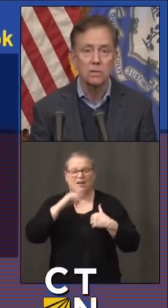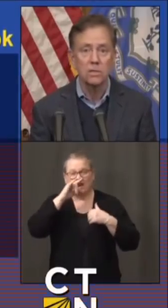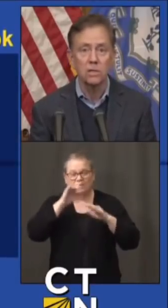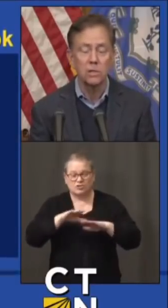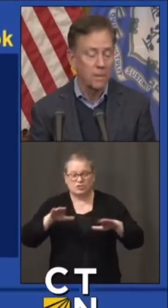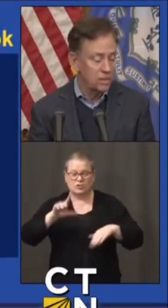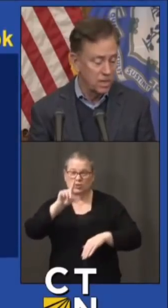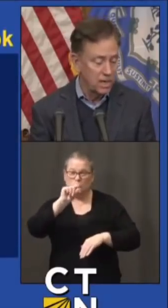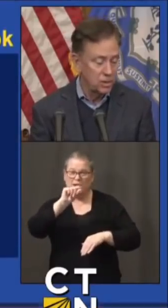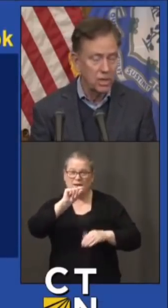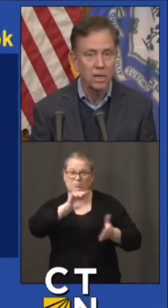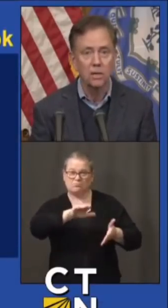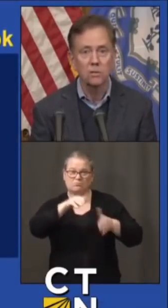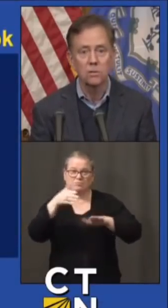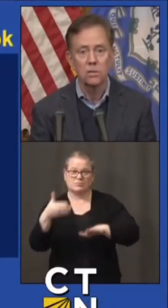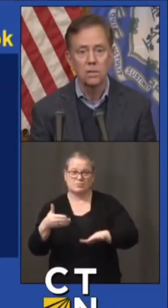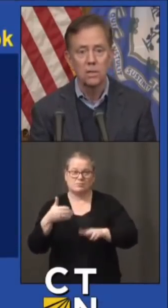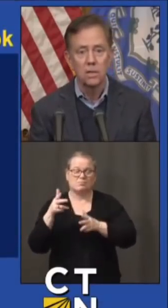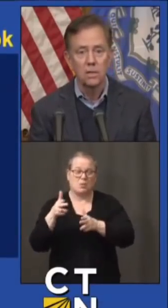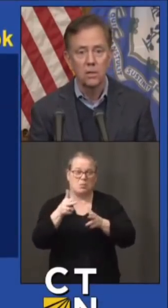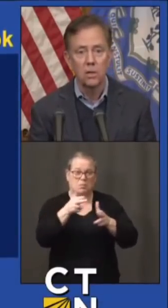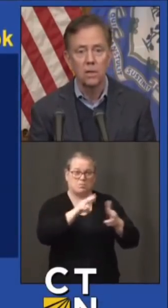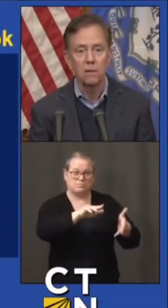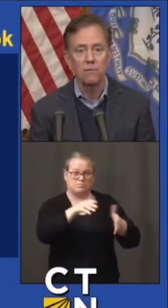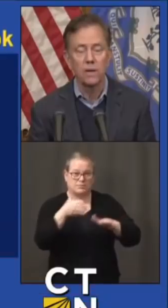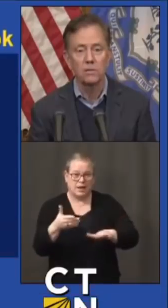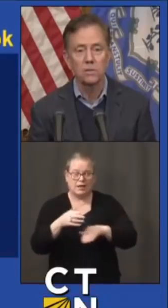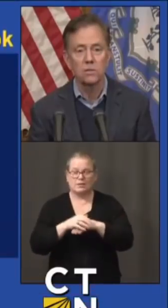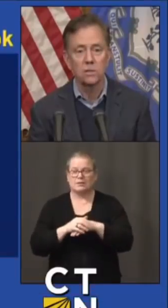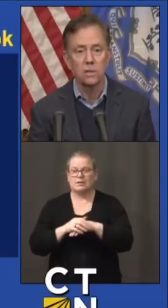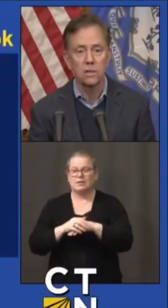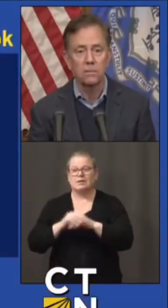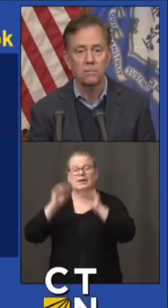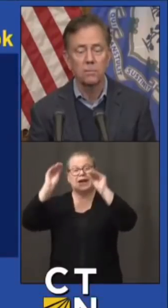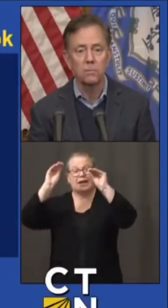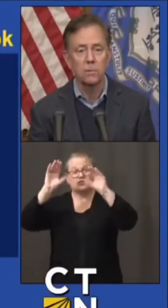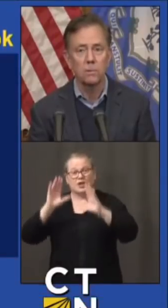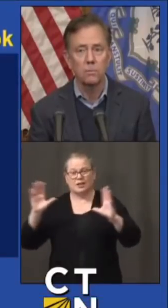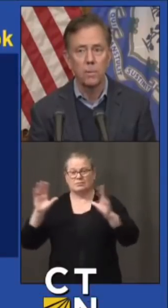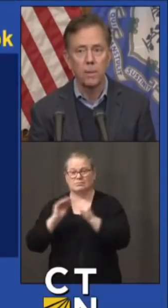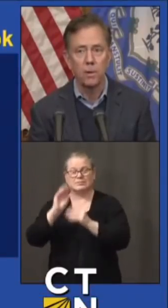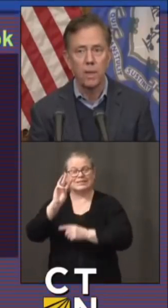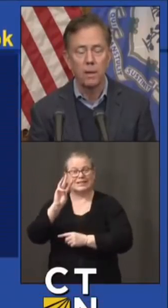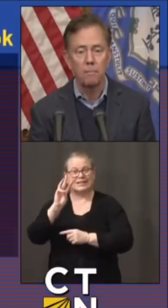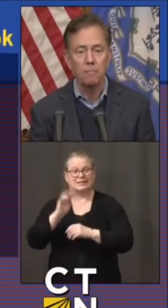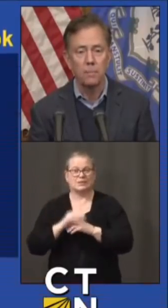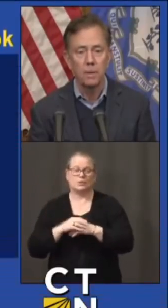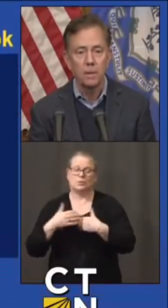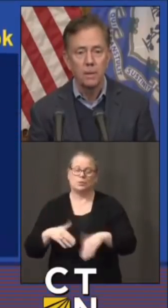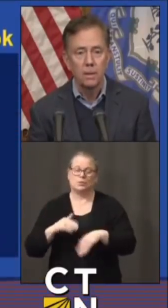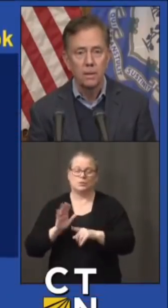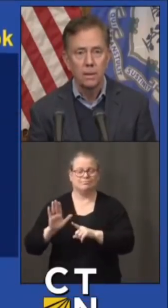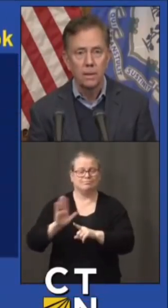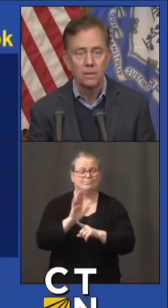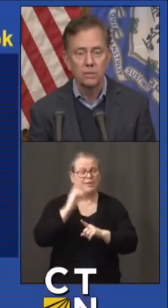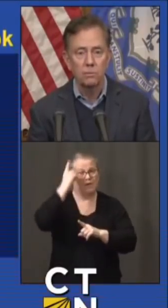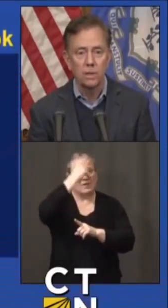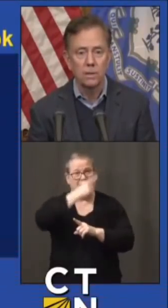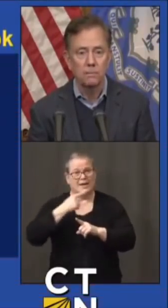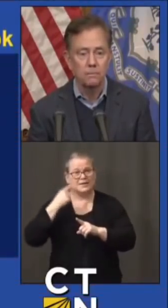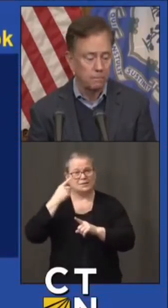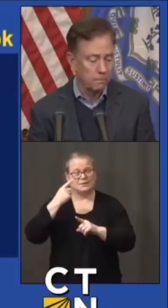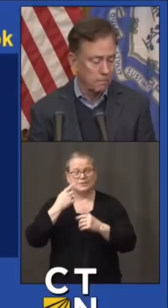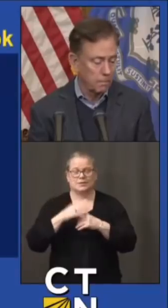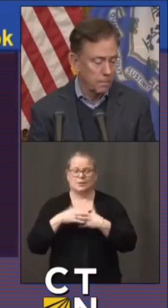violence, and 6 amazing educators. Look at their faces. Remember them. I just